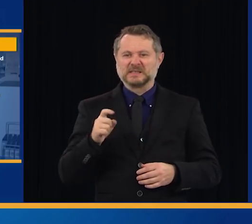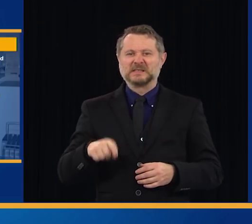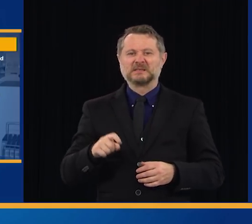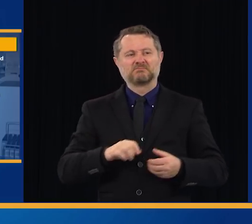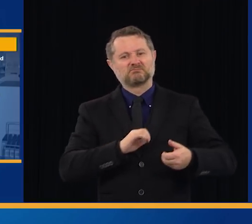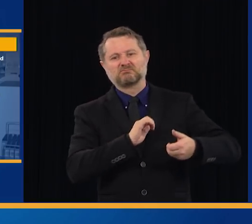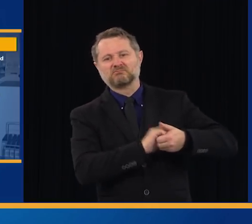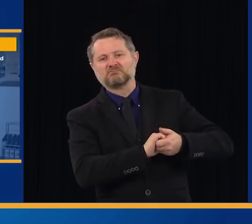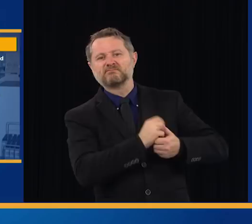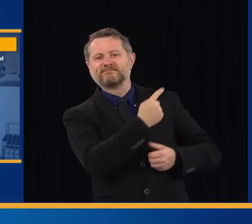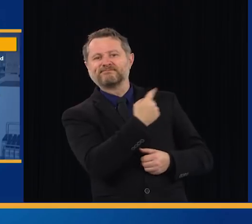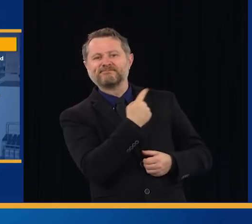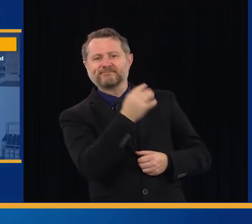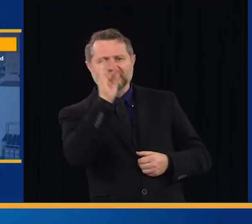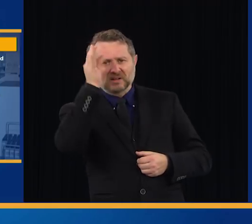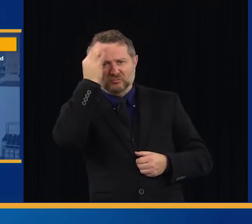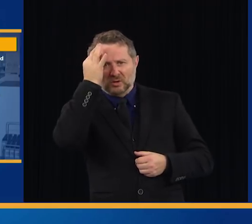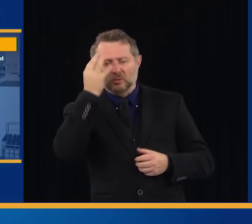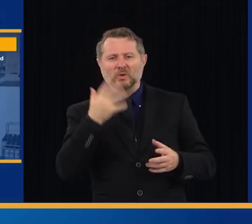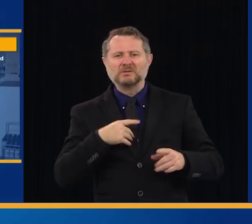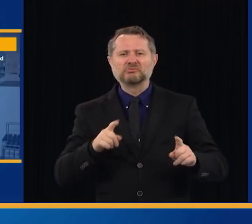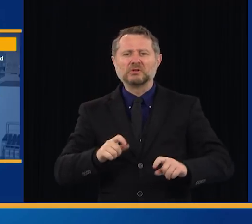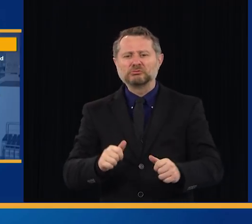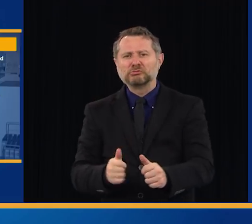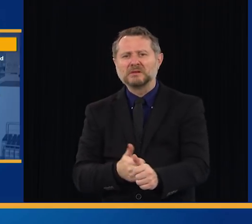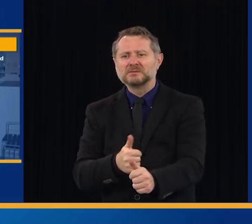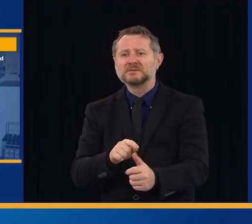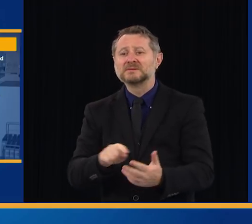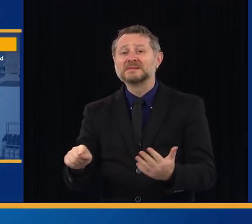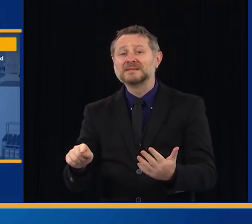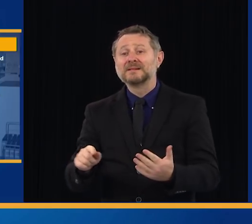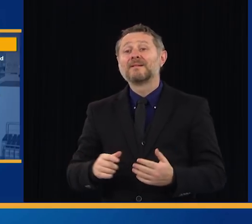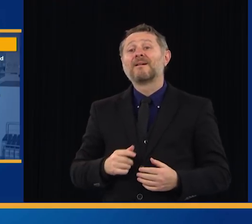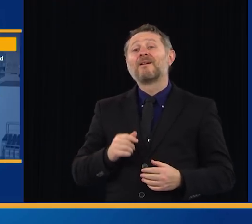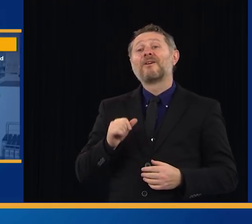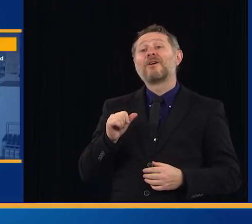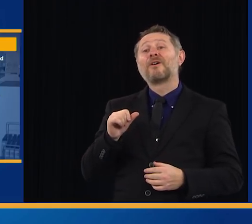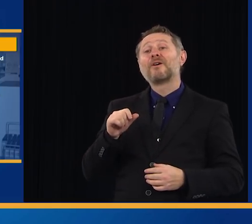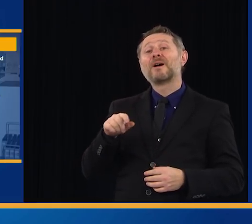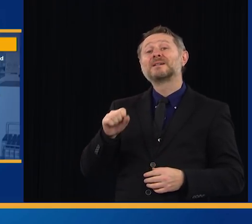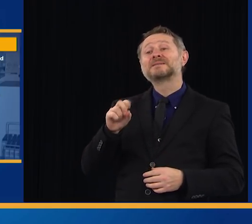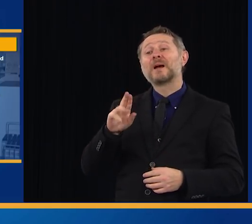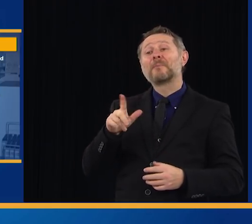government. You're talking about supply chains that go back to China.